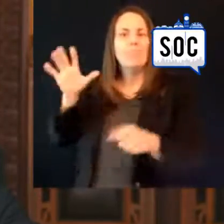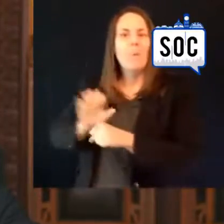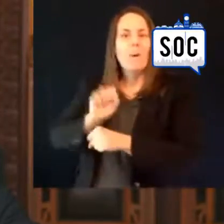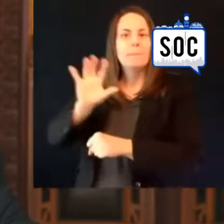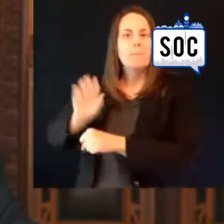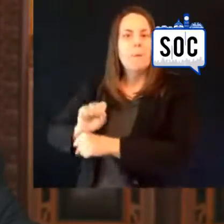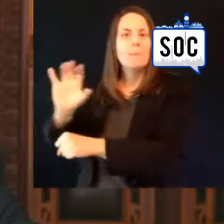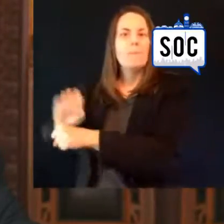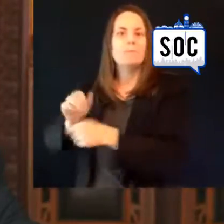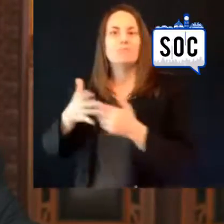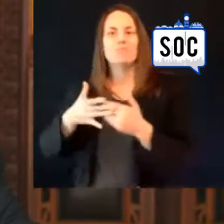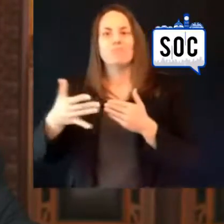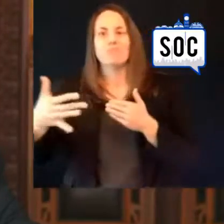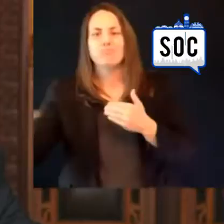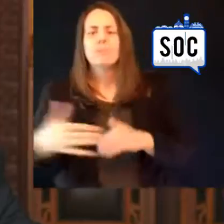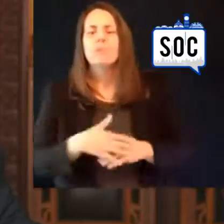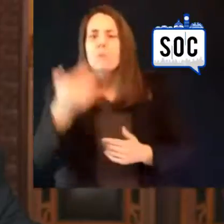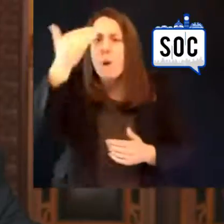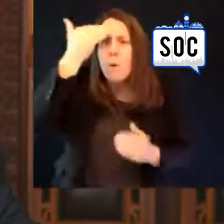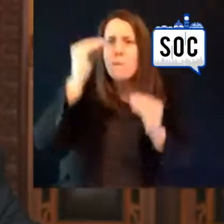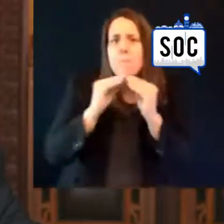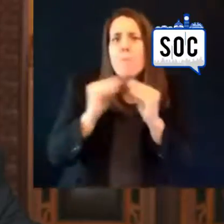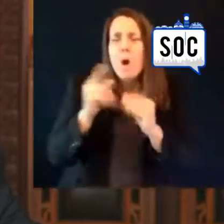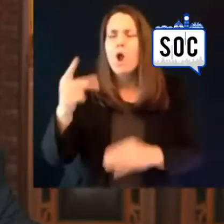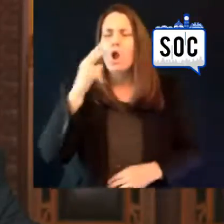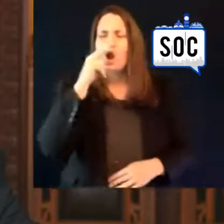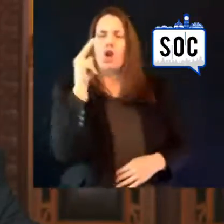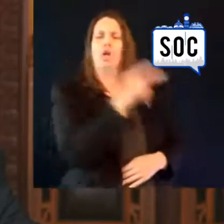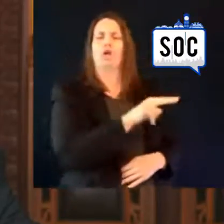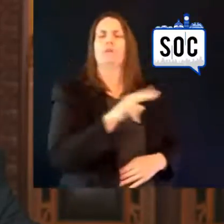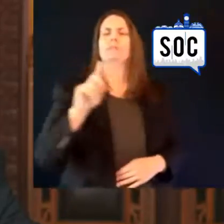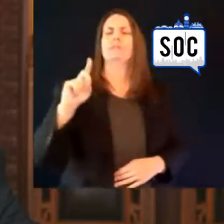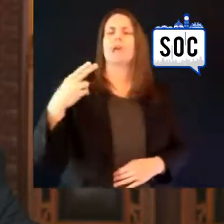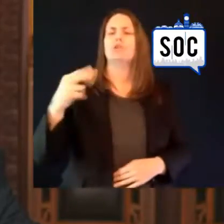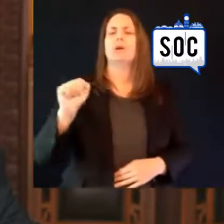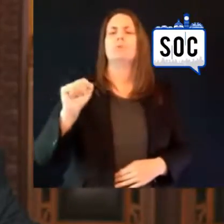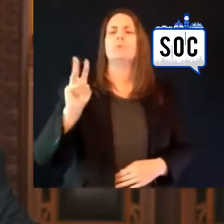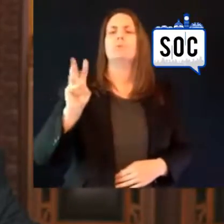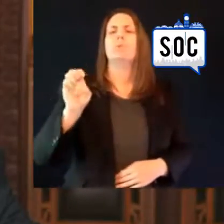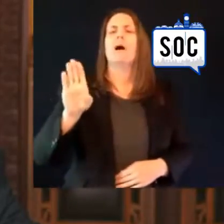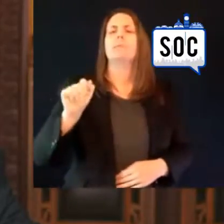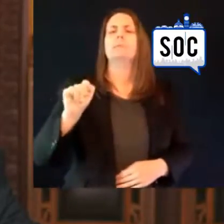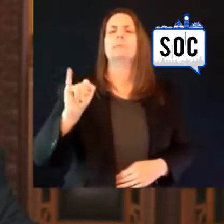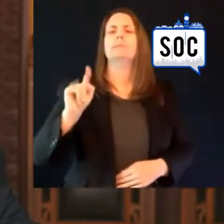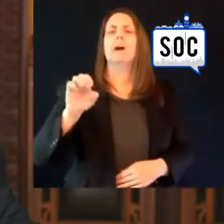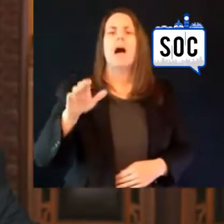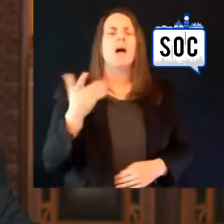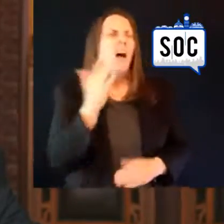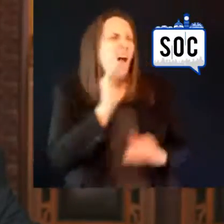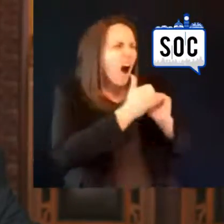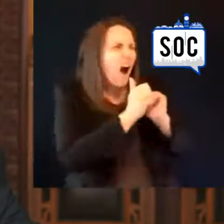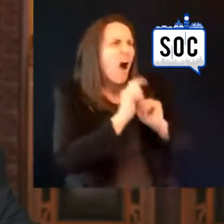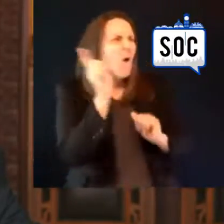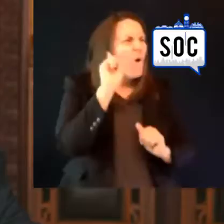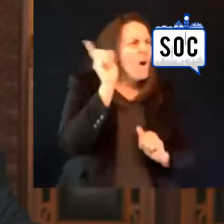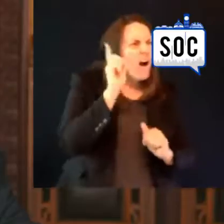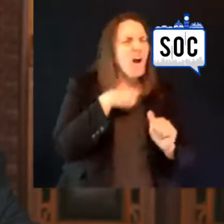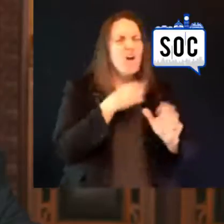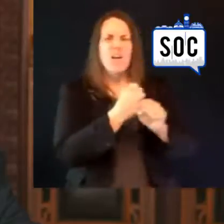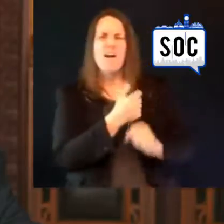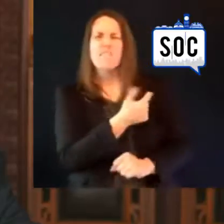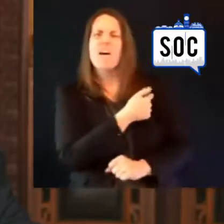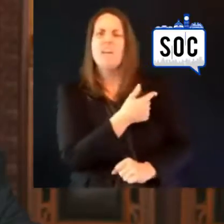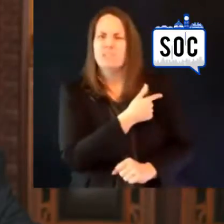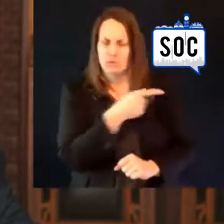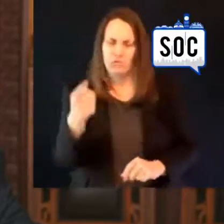dhs.wi.gov to learn more about how and where you can get vaccines in your communities. Remember, supply is